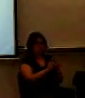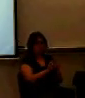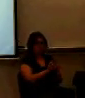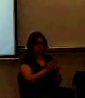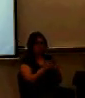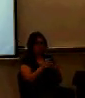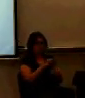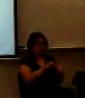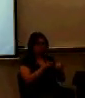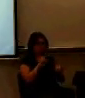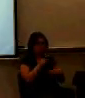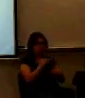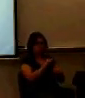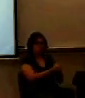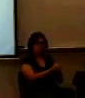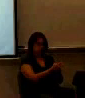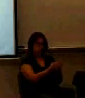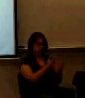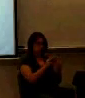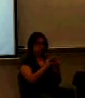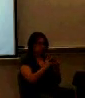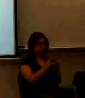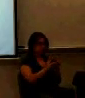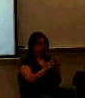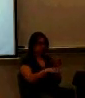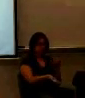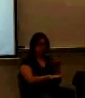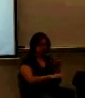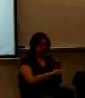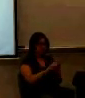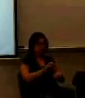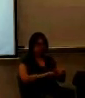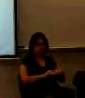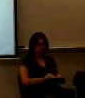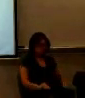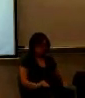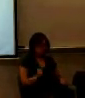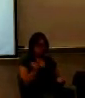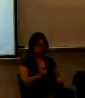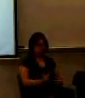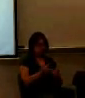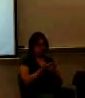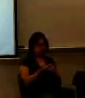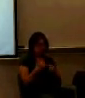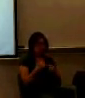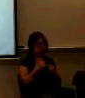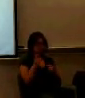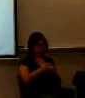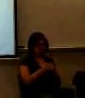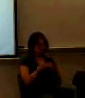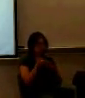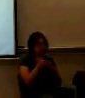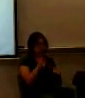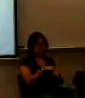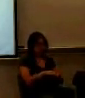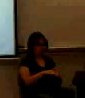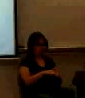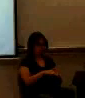that are toxic at a very fundamental biochemical level that all organisms have to operate on. And